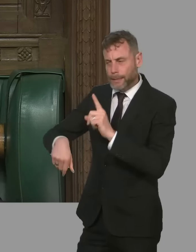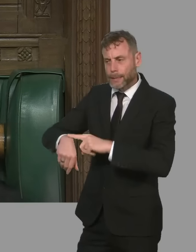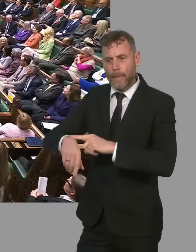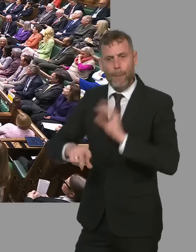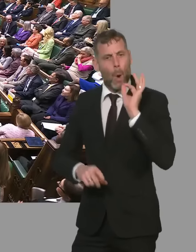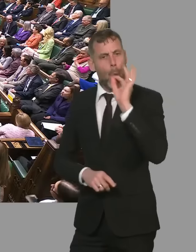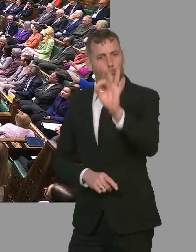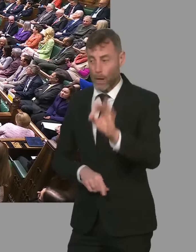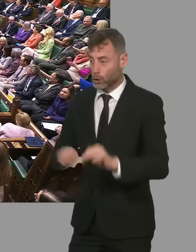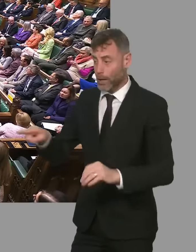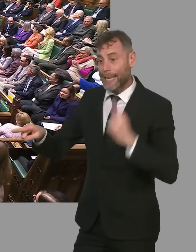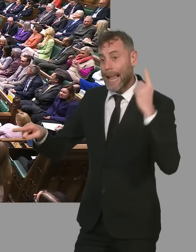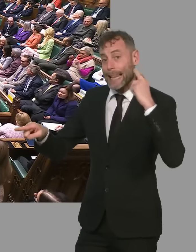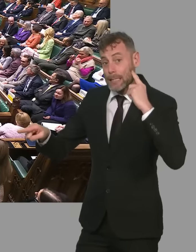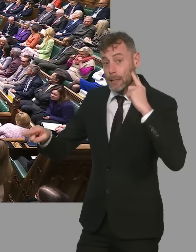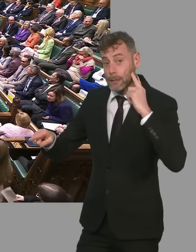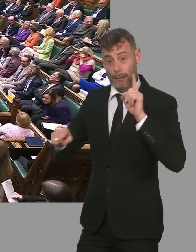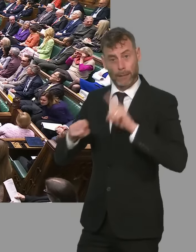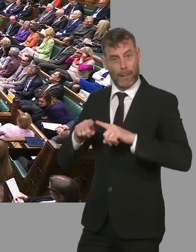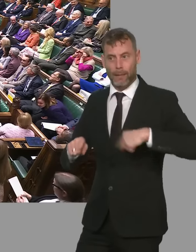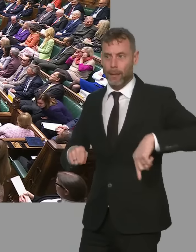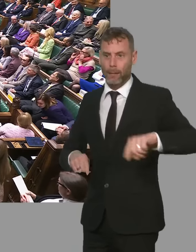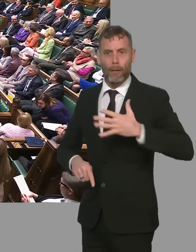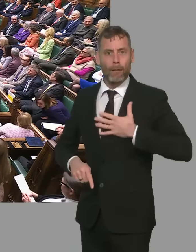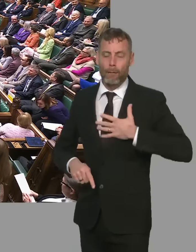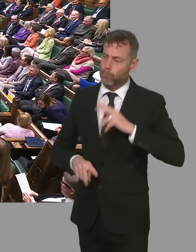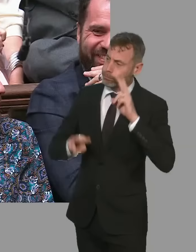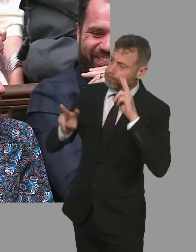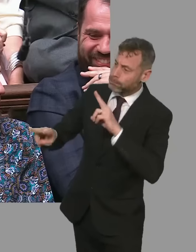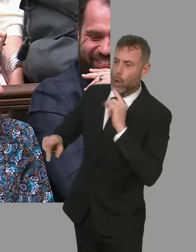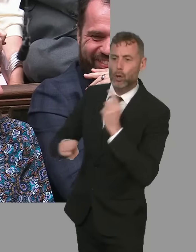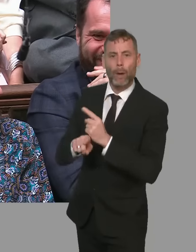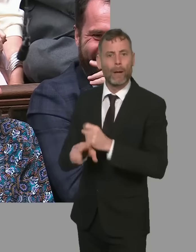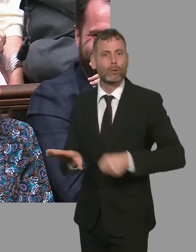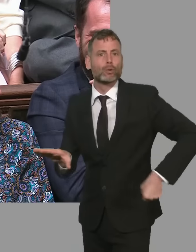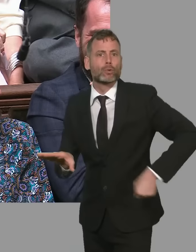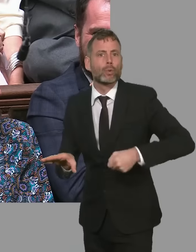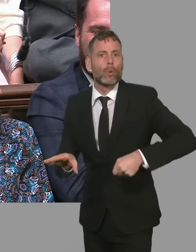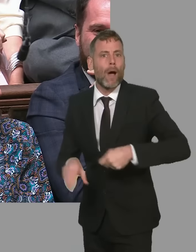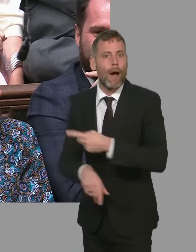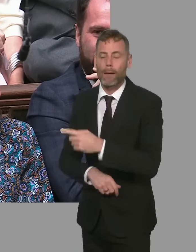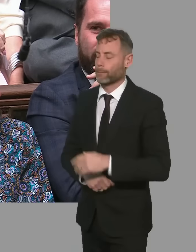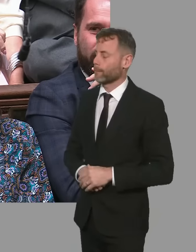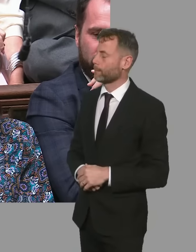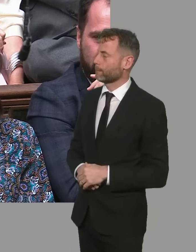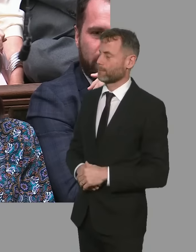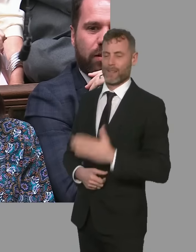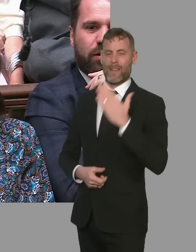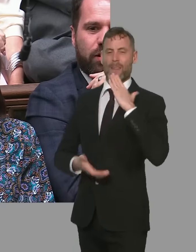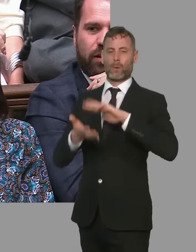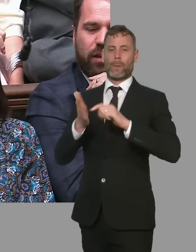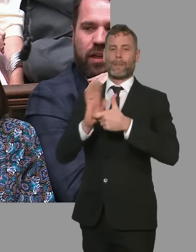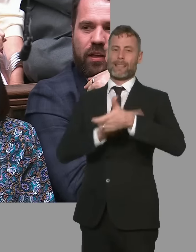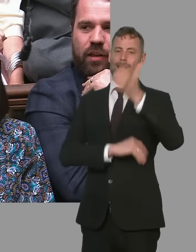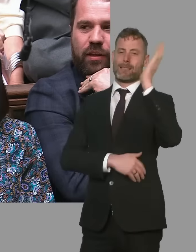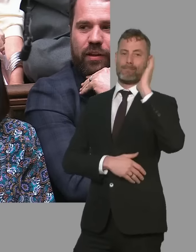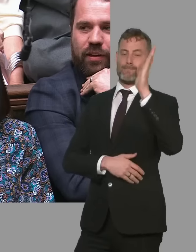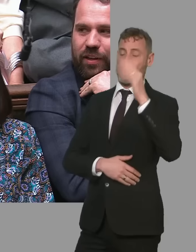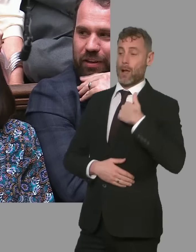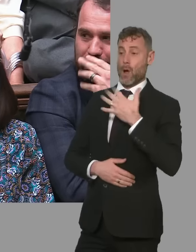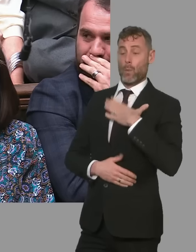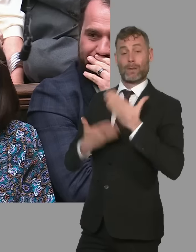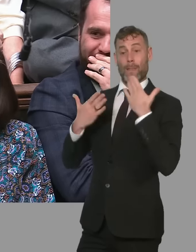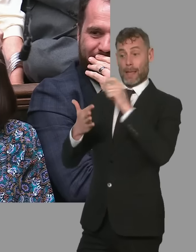Rachel. Thank you, Mr. Speaker. Can I thank the Prime Minister for the £35 million of funding announced this